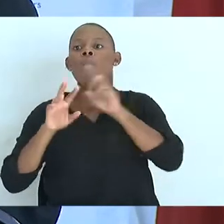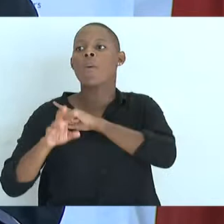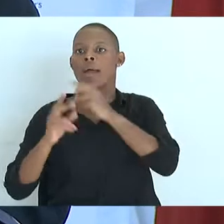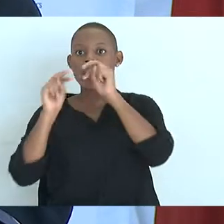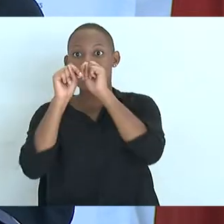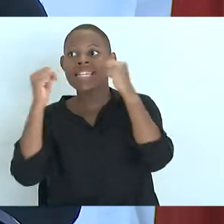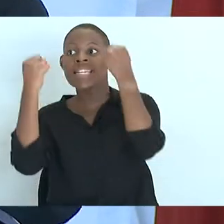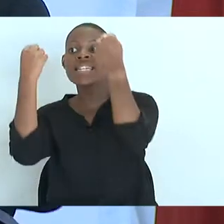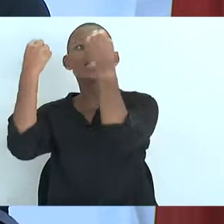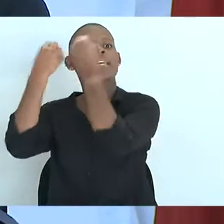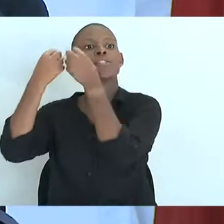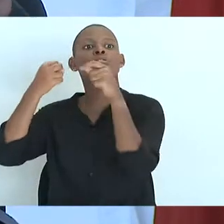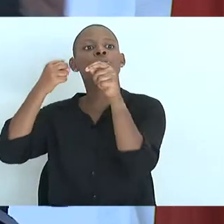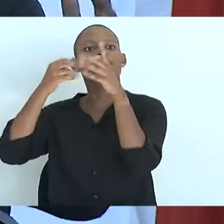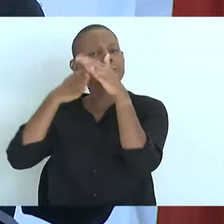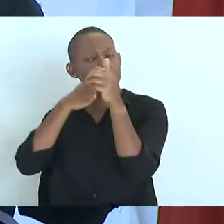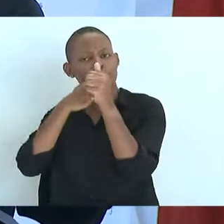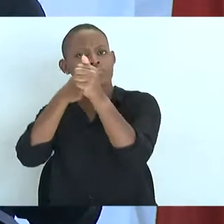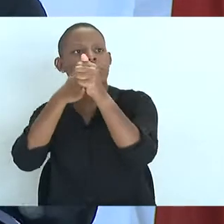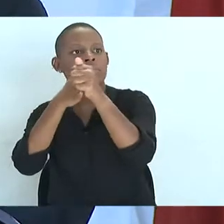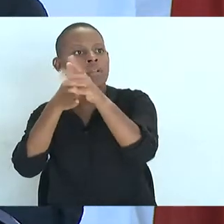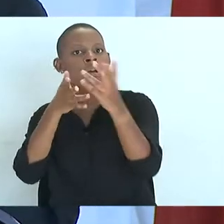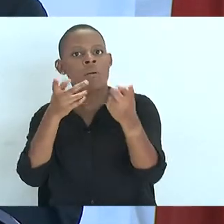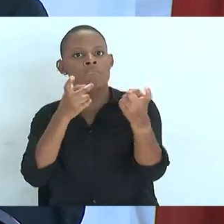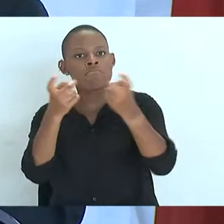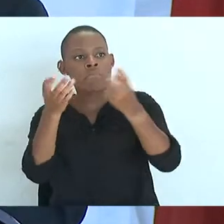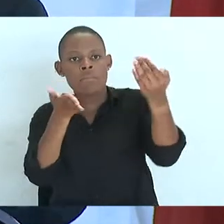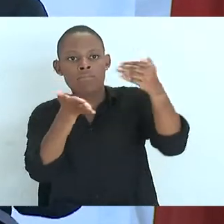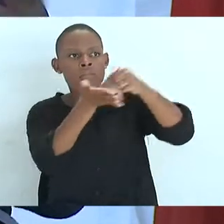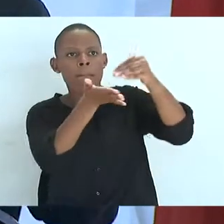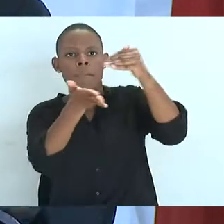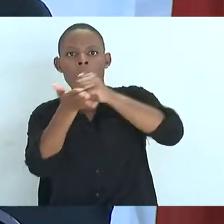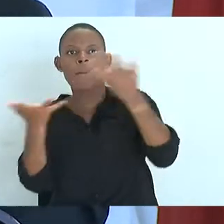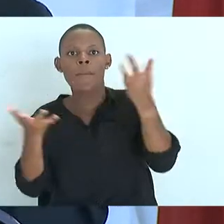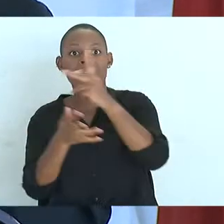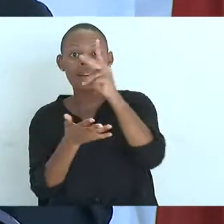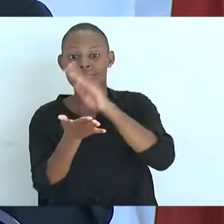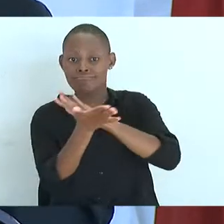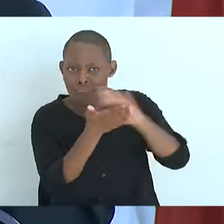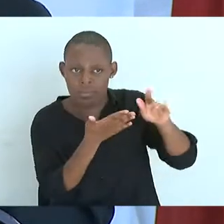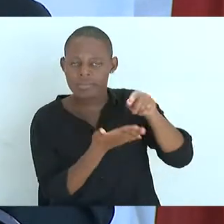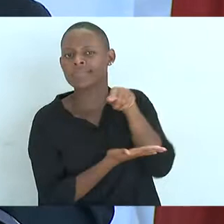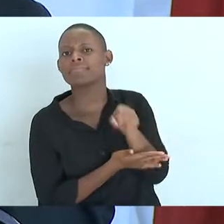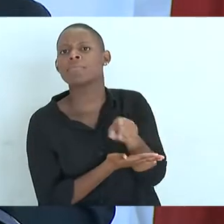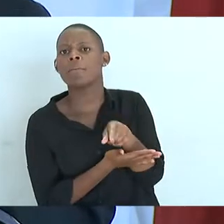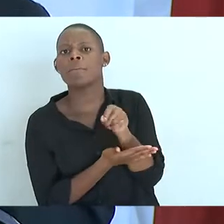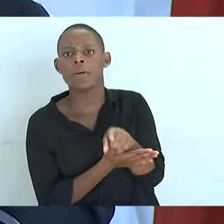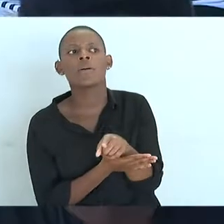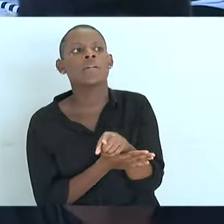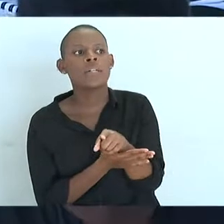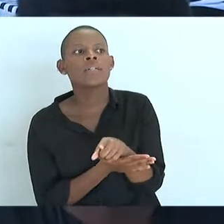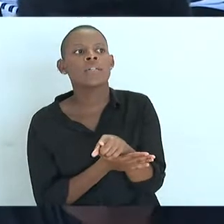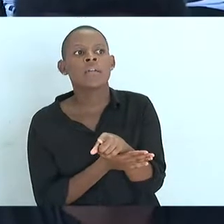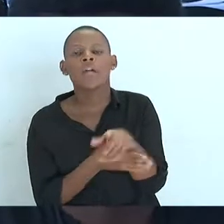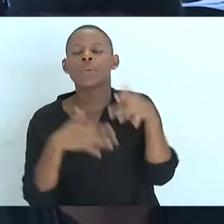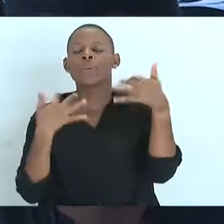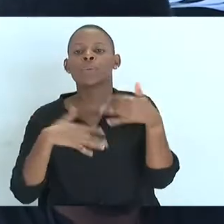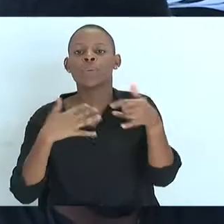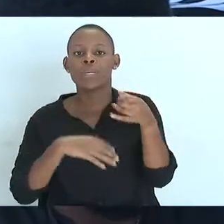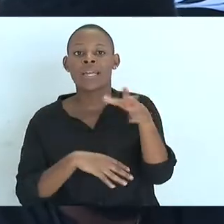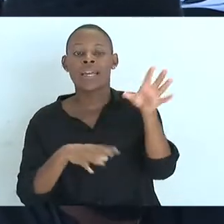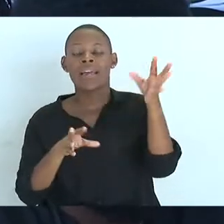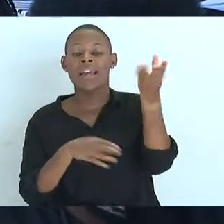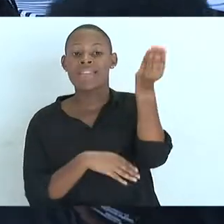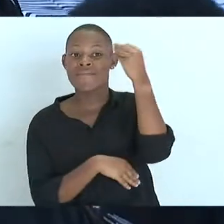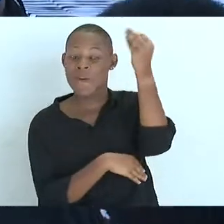come and give us this vision and the overarching architecture, if I can put it that way, that will